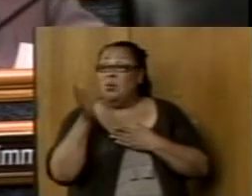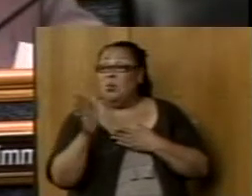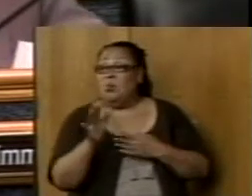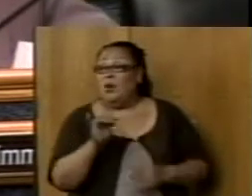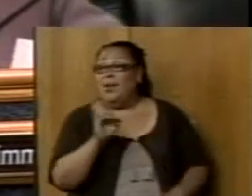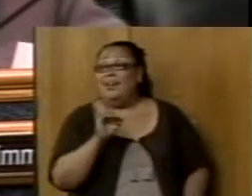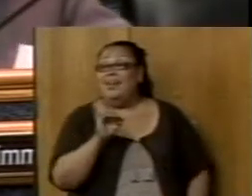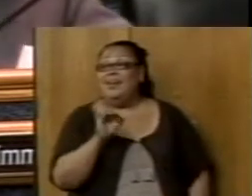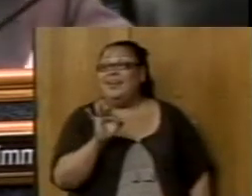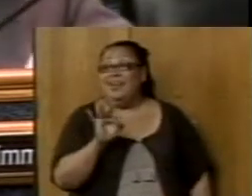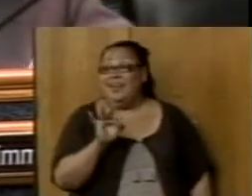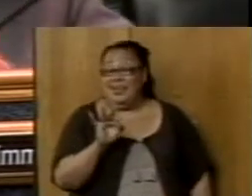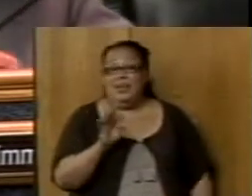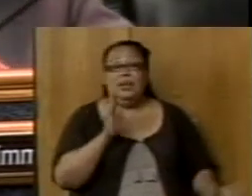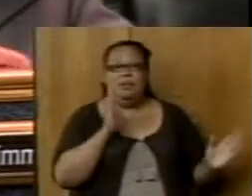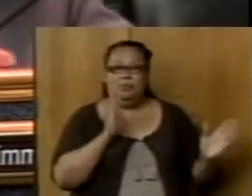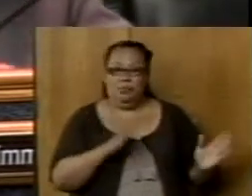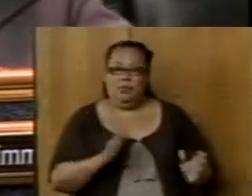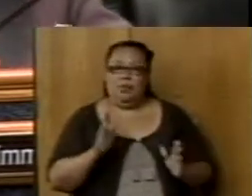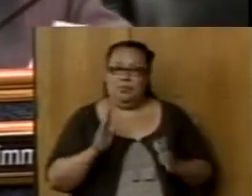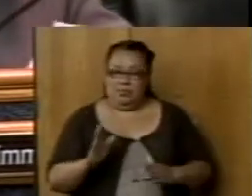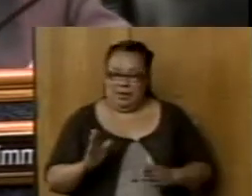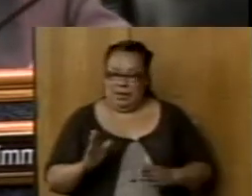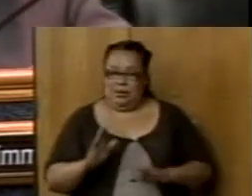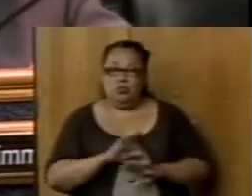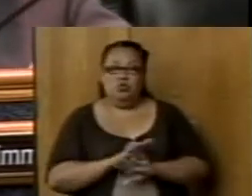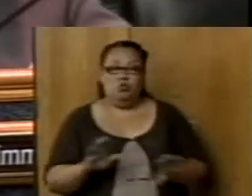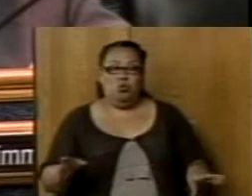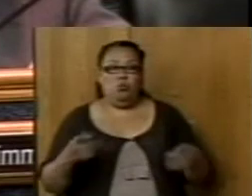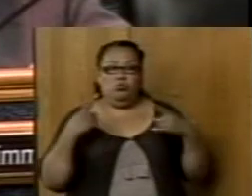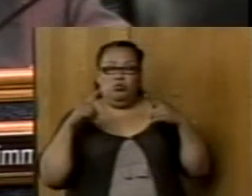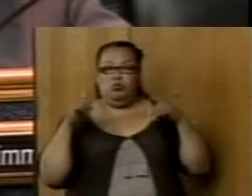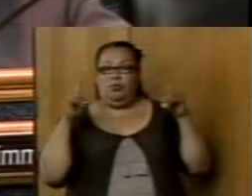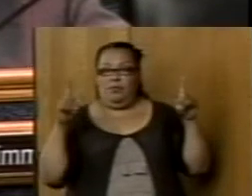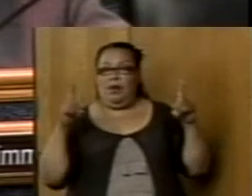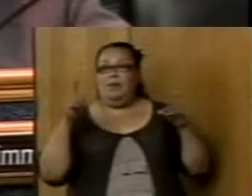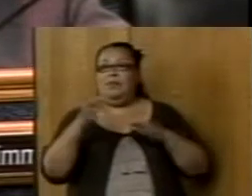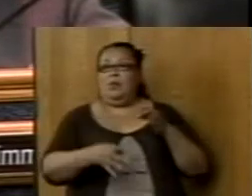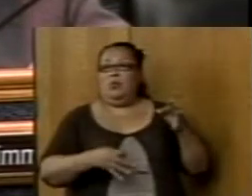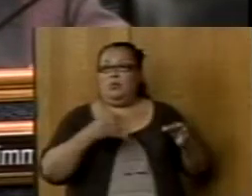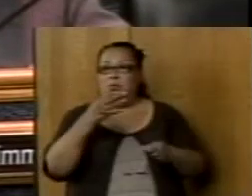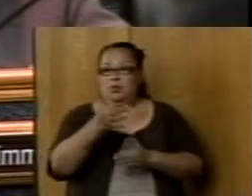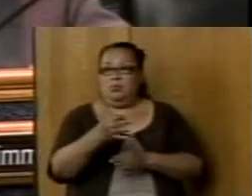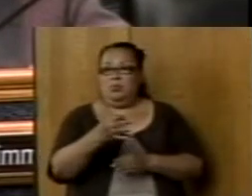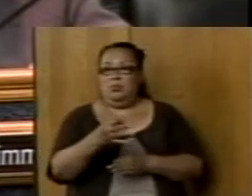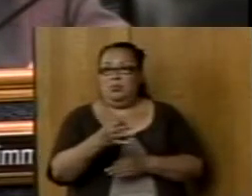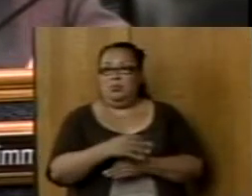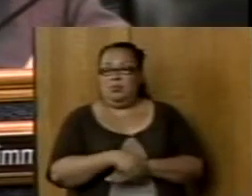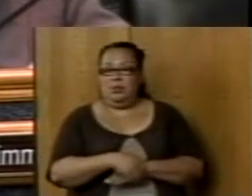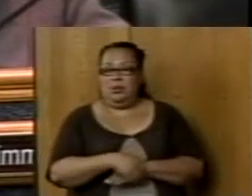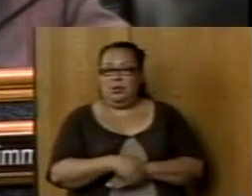the plants do not survive, they will be replaced. If they don't